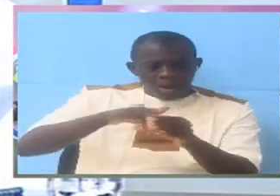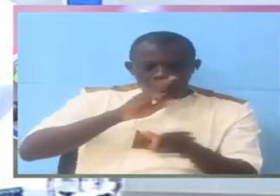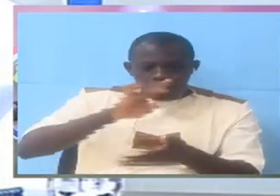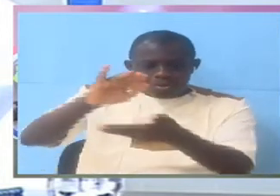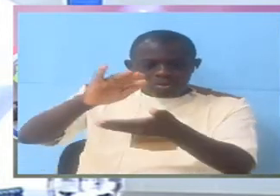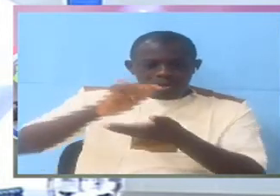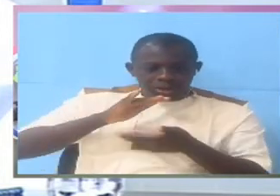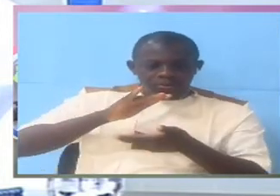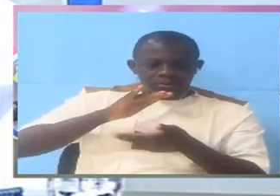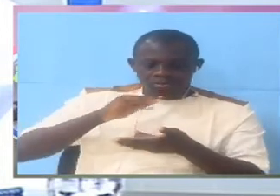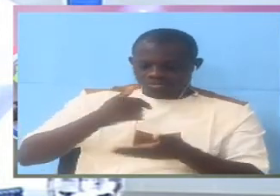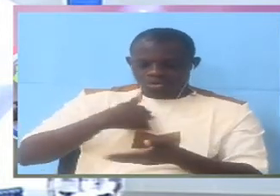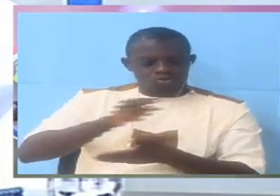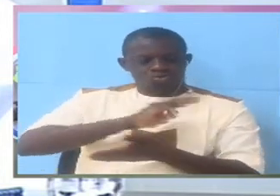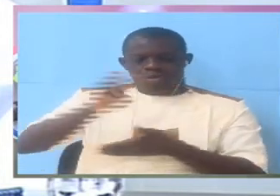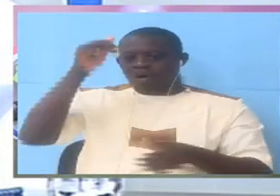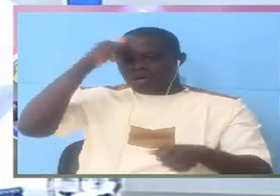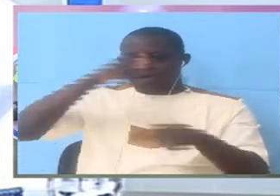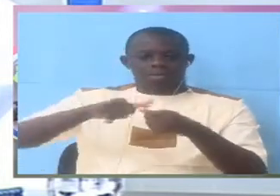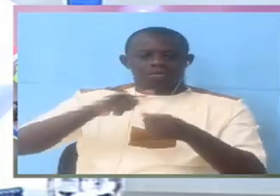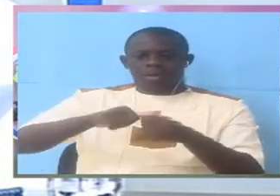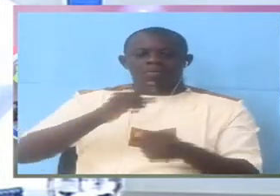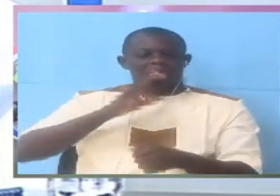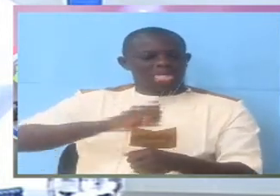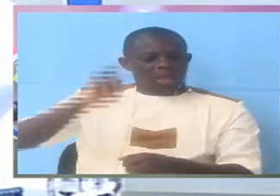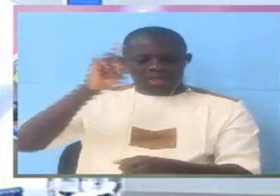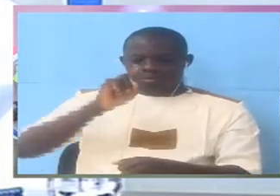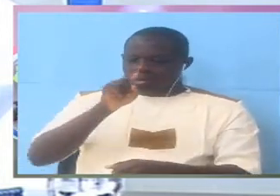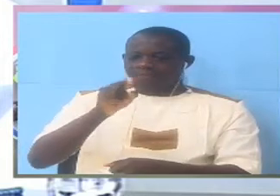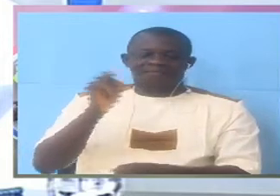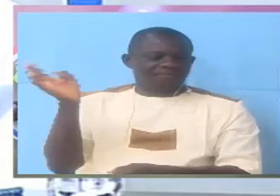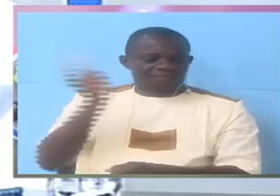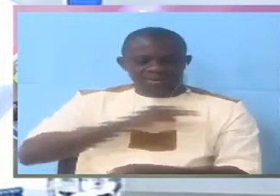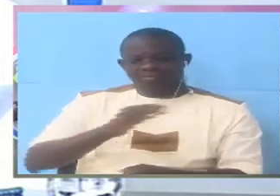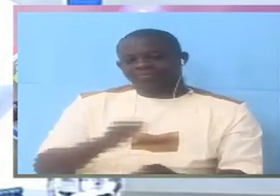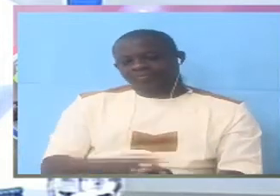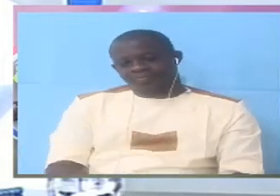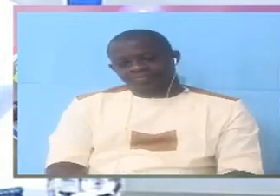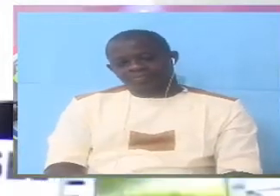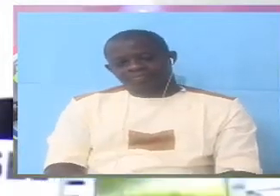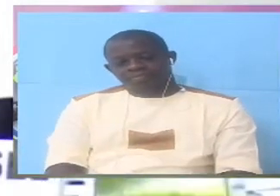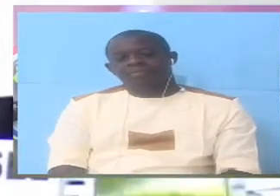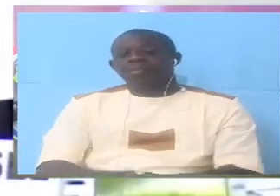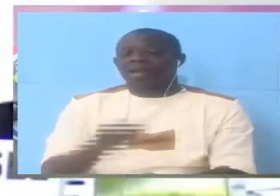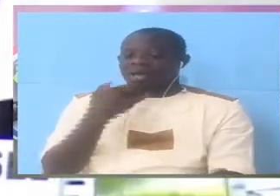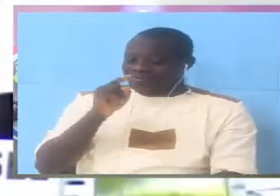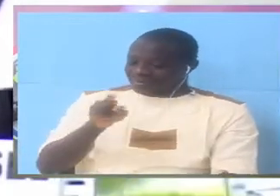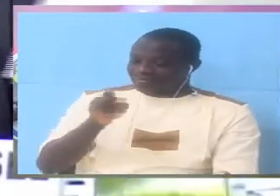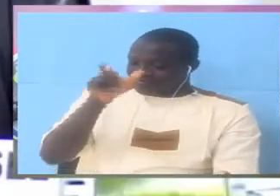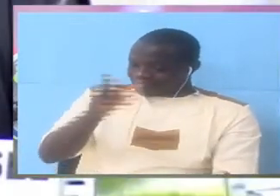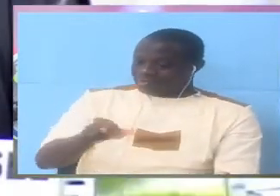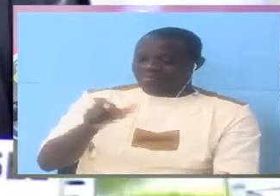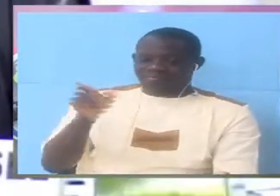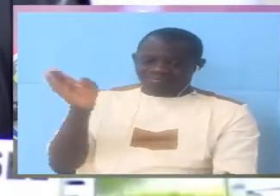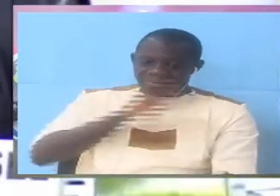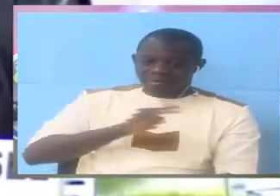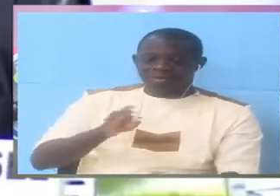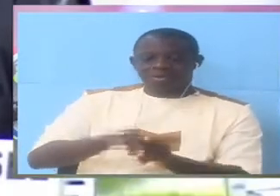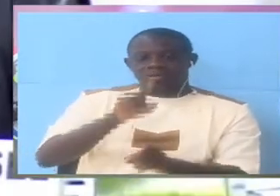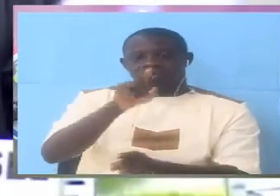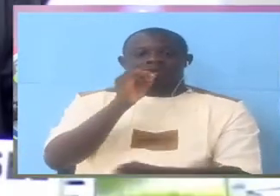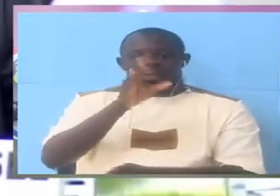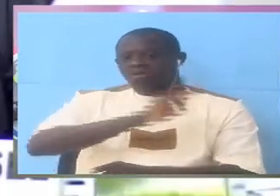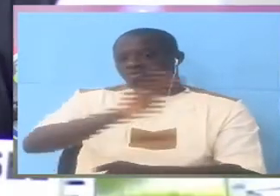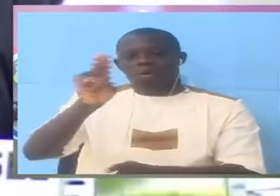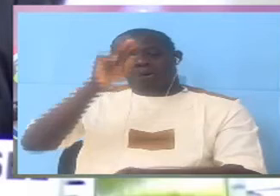this was an operation purposely. Is he lying? You say you cannot remember. Okay, let's